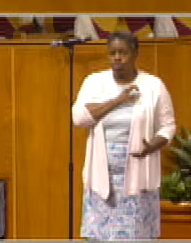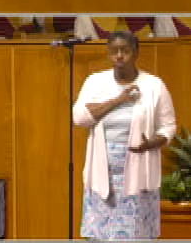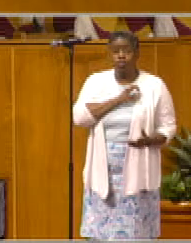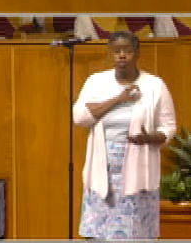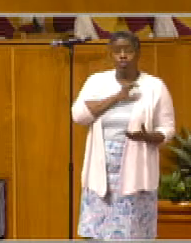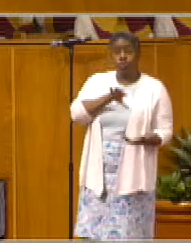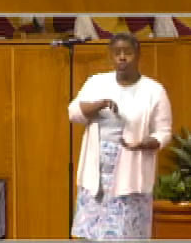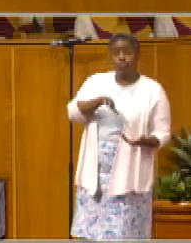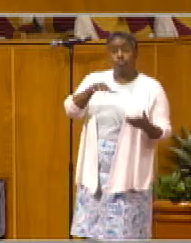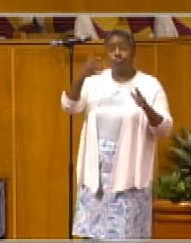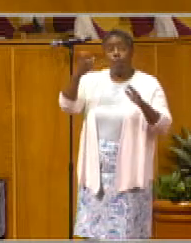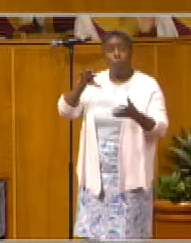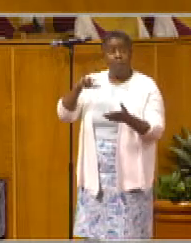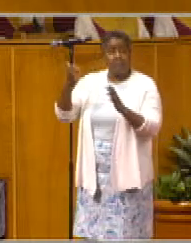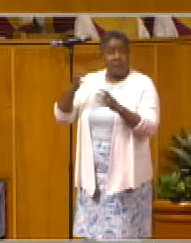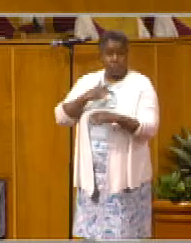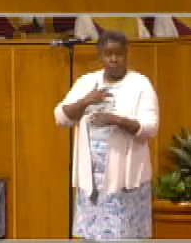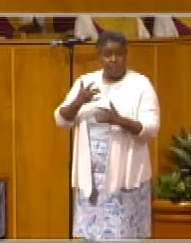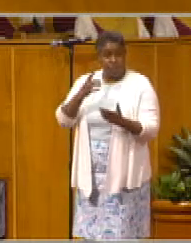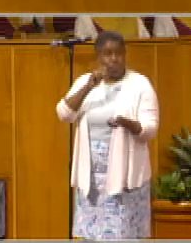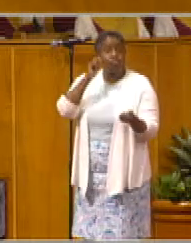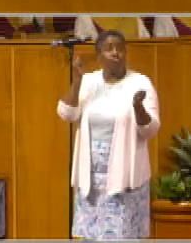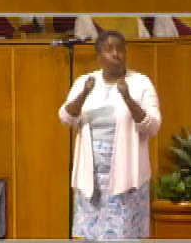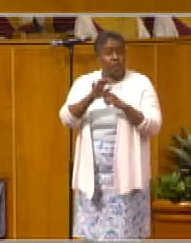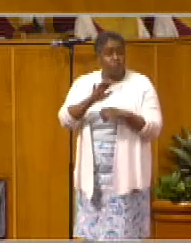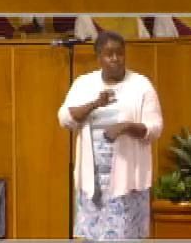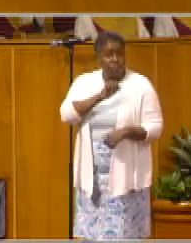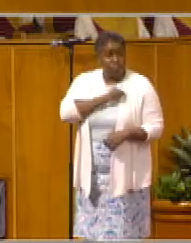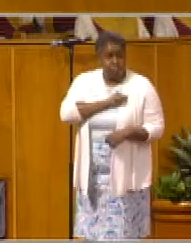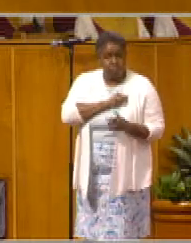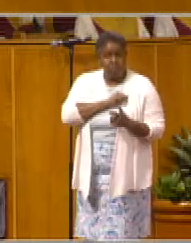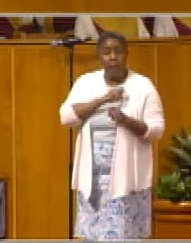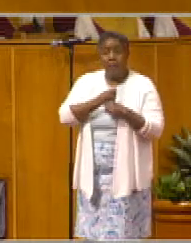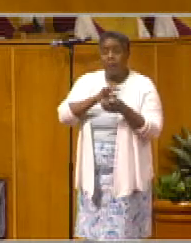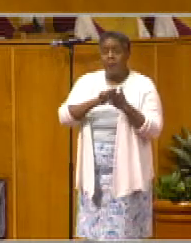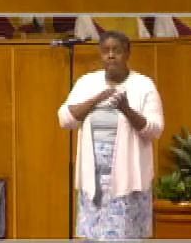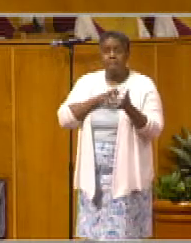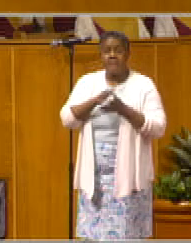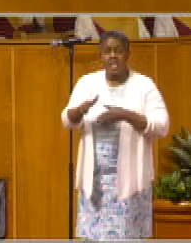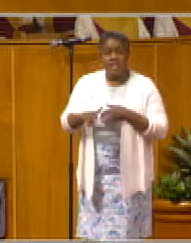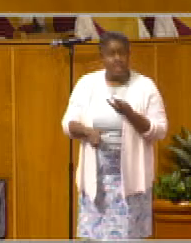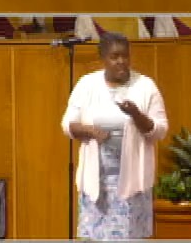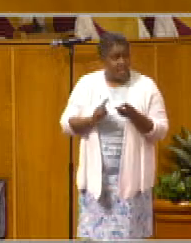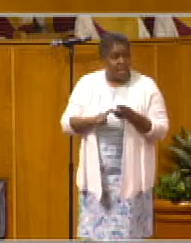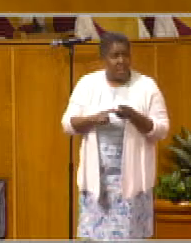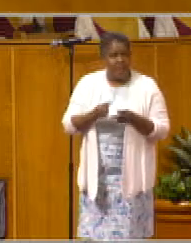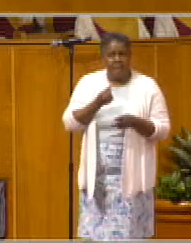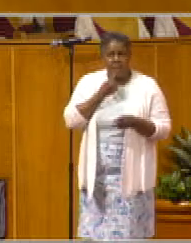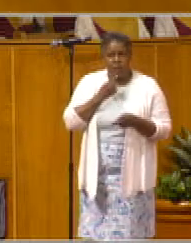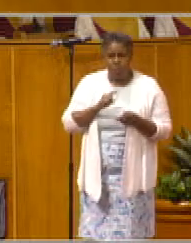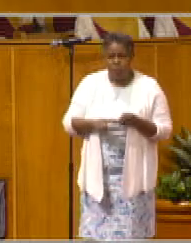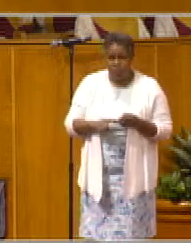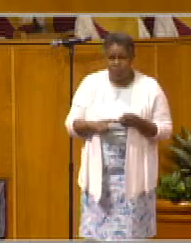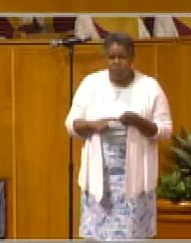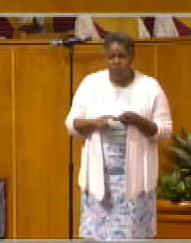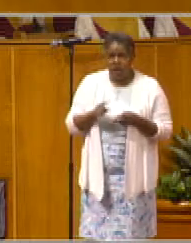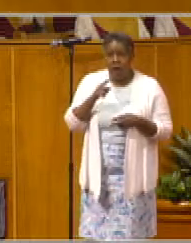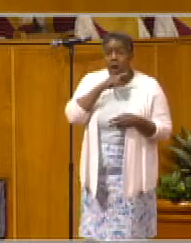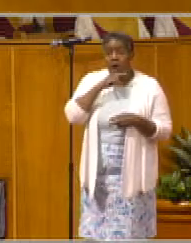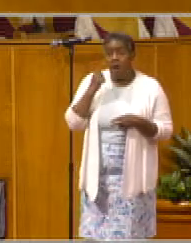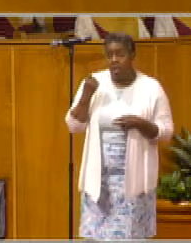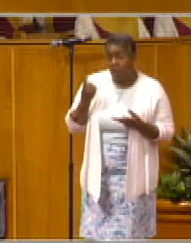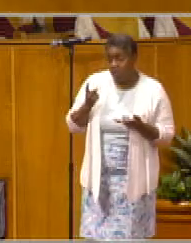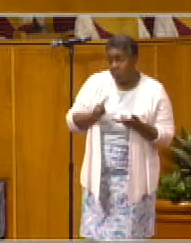Storms tend to change you. They make you mean and bitter and ugly